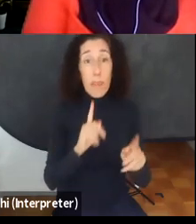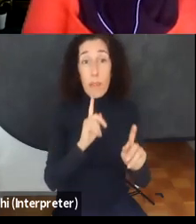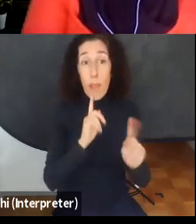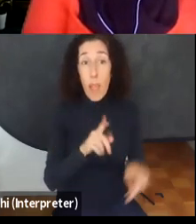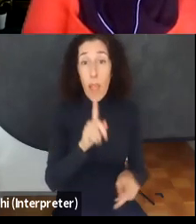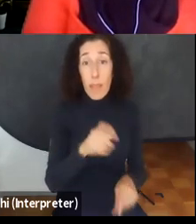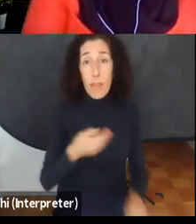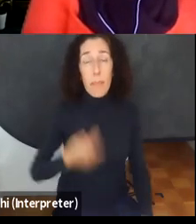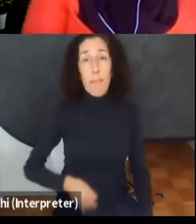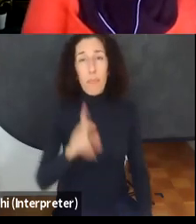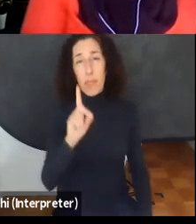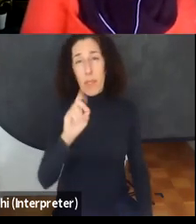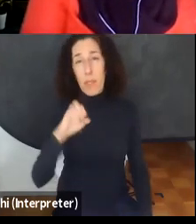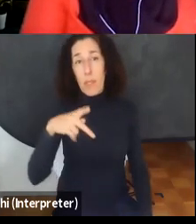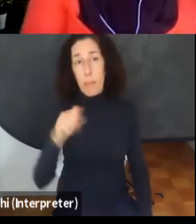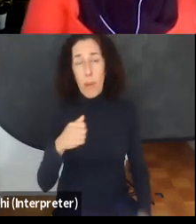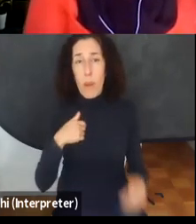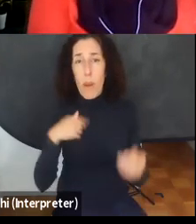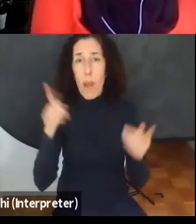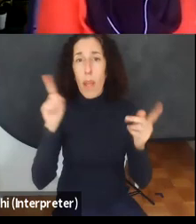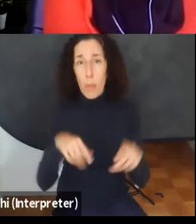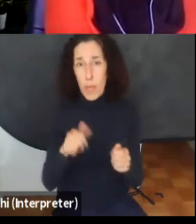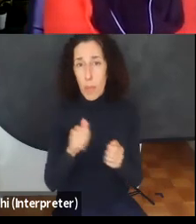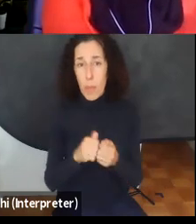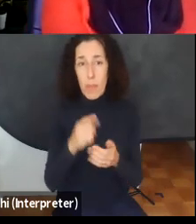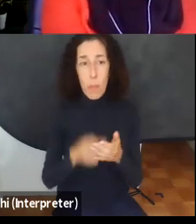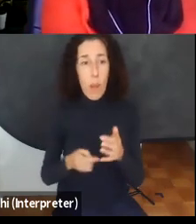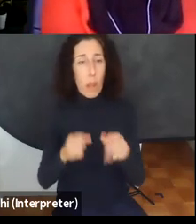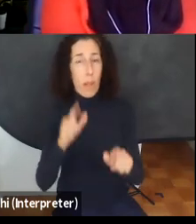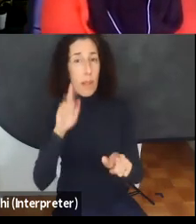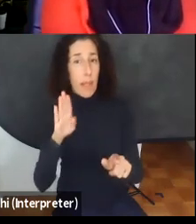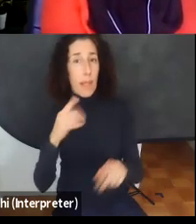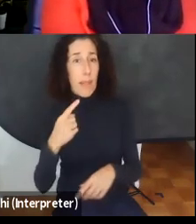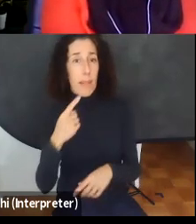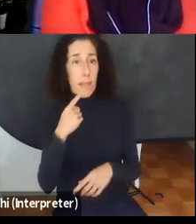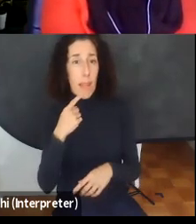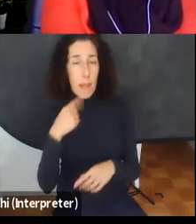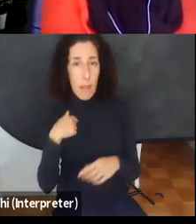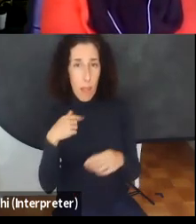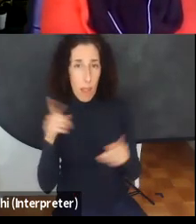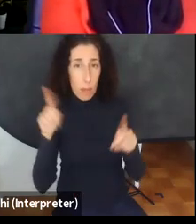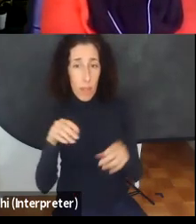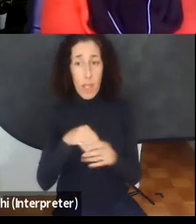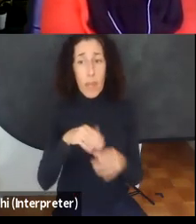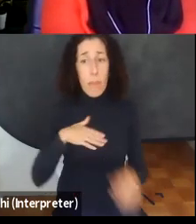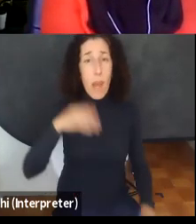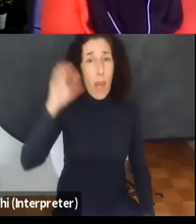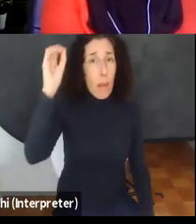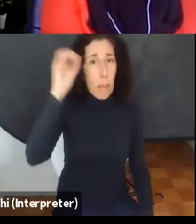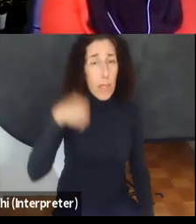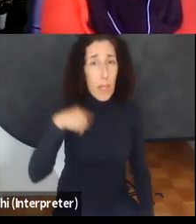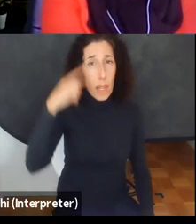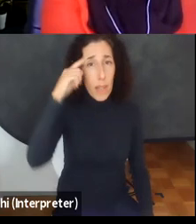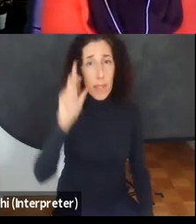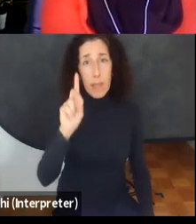This is Deepa. I agree with that distinction and what Lydia said. I just wanted to add that, in my opinion, I think disability justice